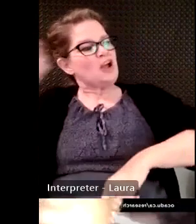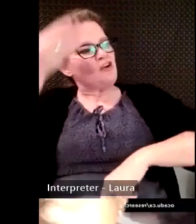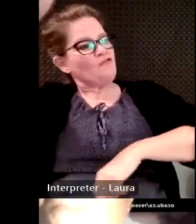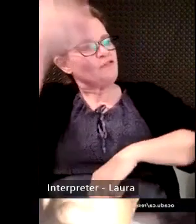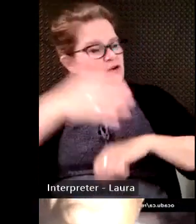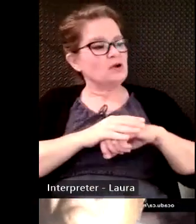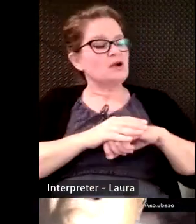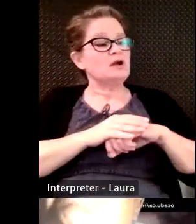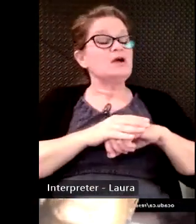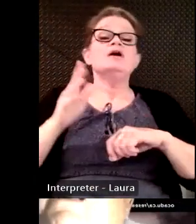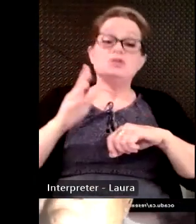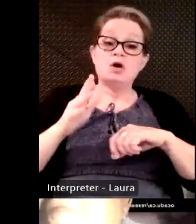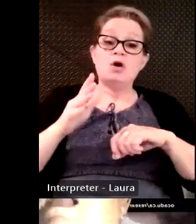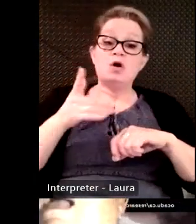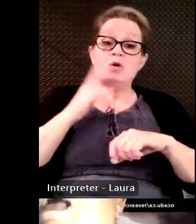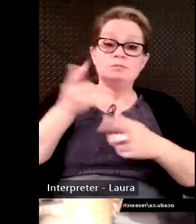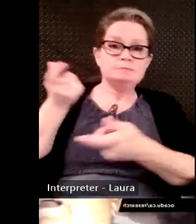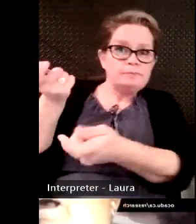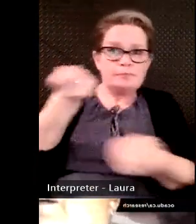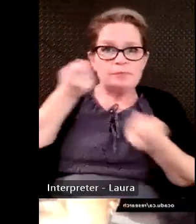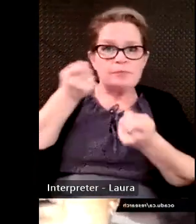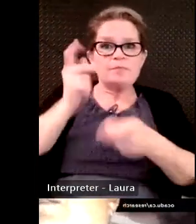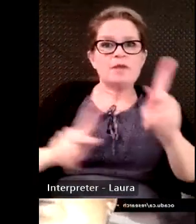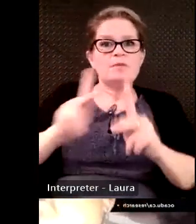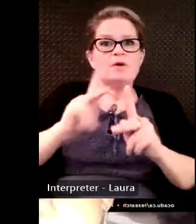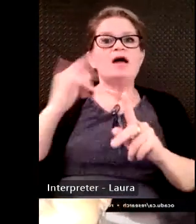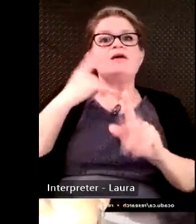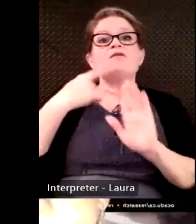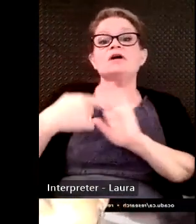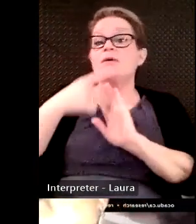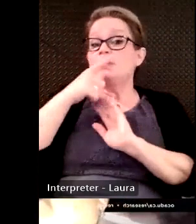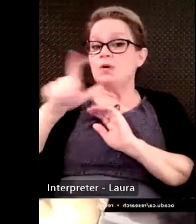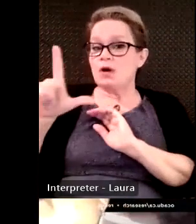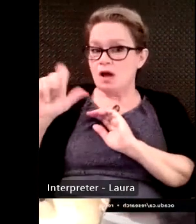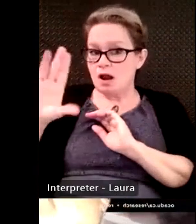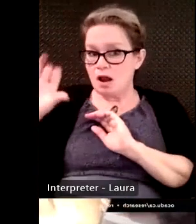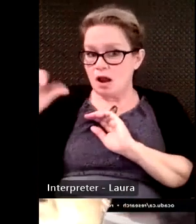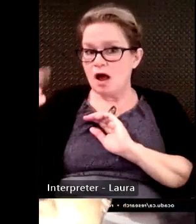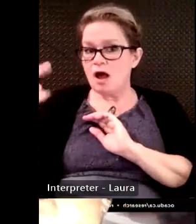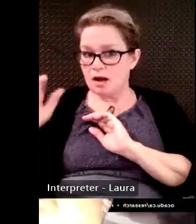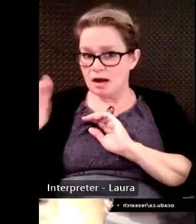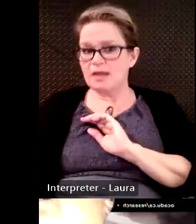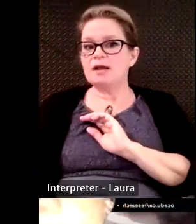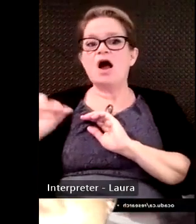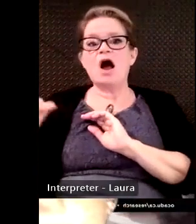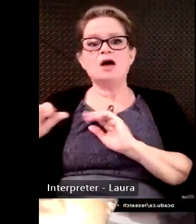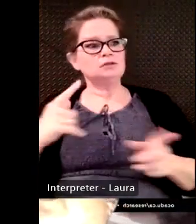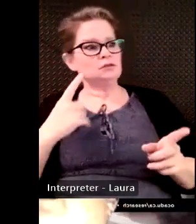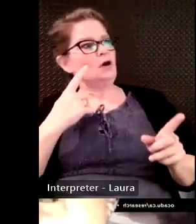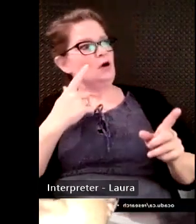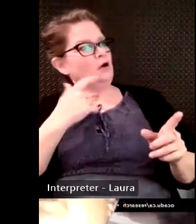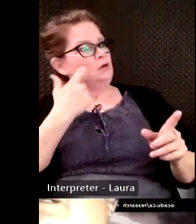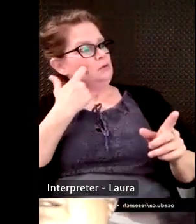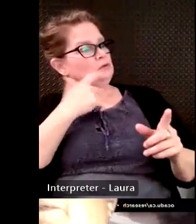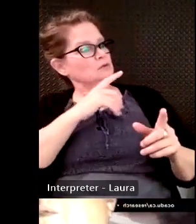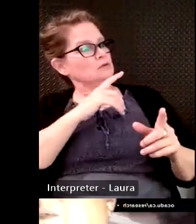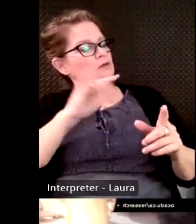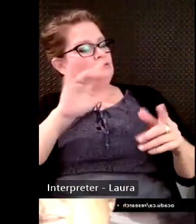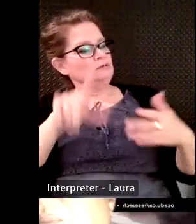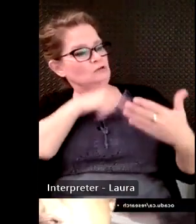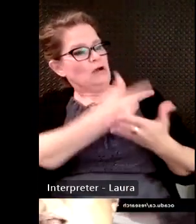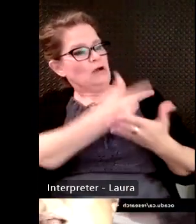Lachlan, who is part of our lab as well, and we have also undergraduate students that have joined us as well. So it's really a nice mix